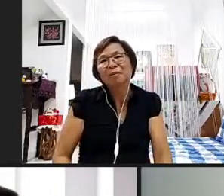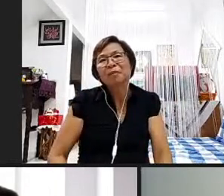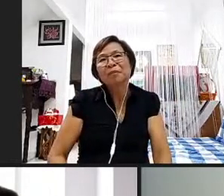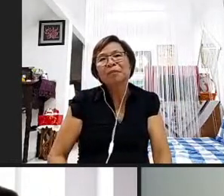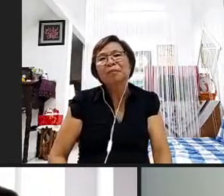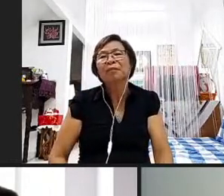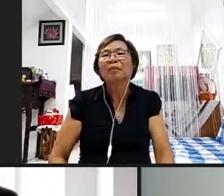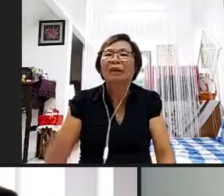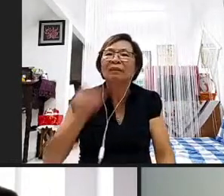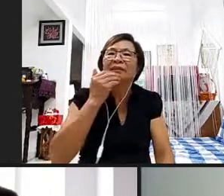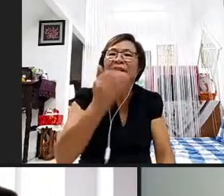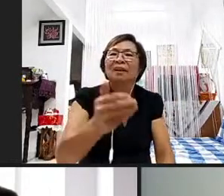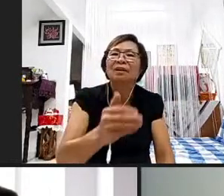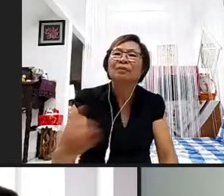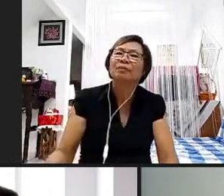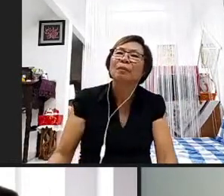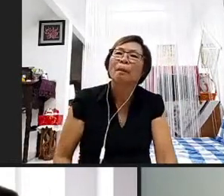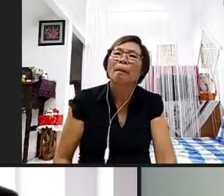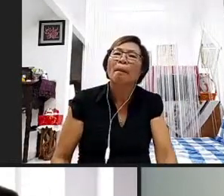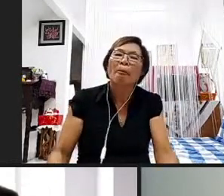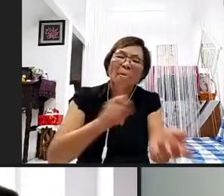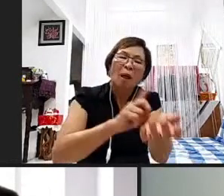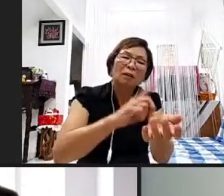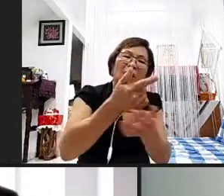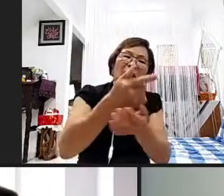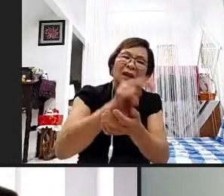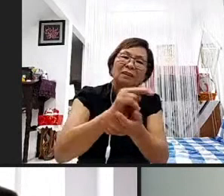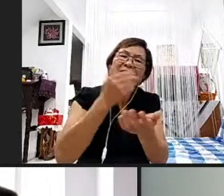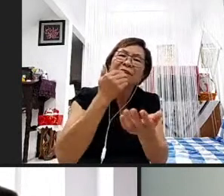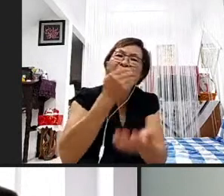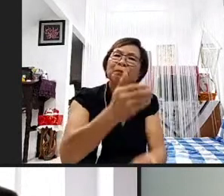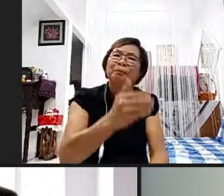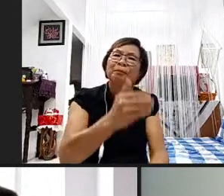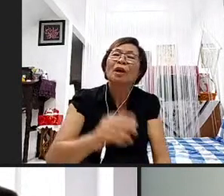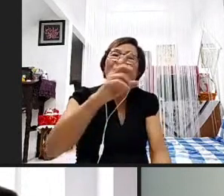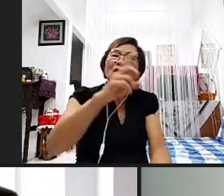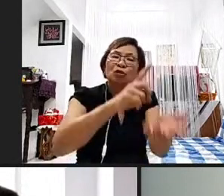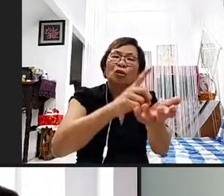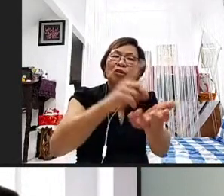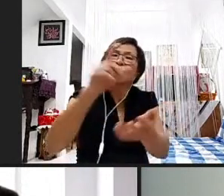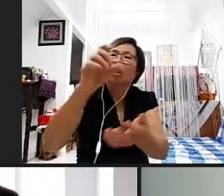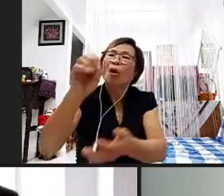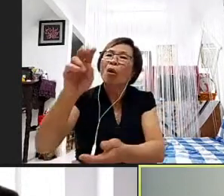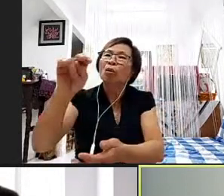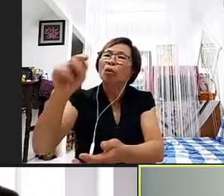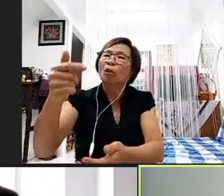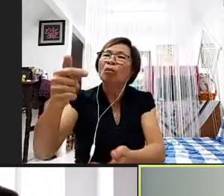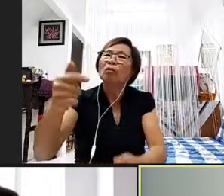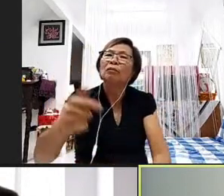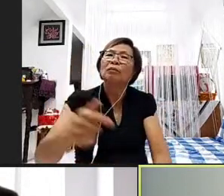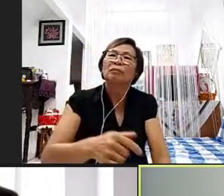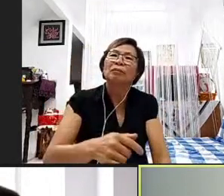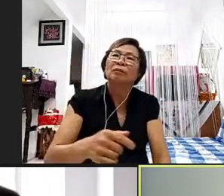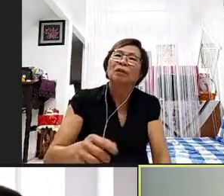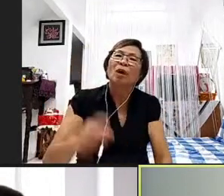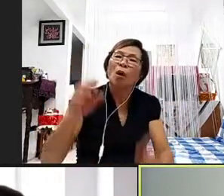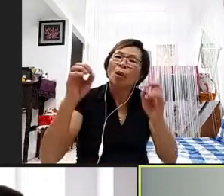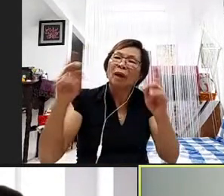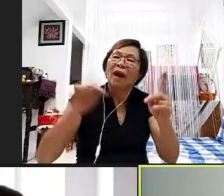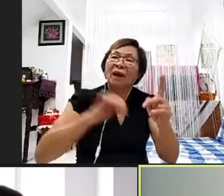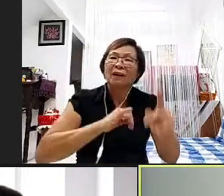Thank you. Thank you, Dr. Gan. Dr. Ong? Okay, I